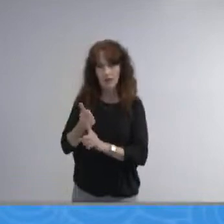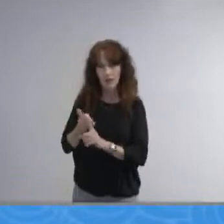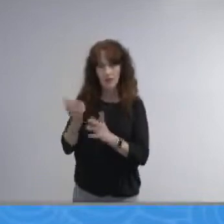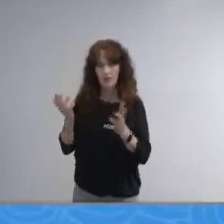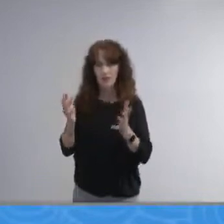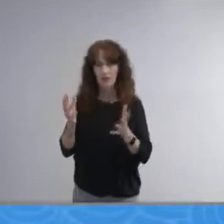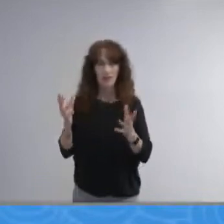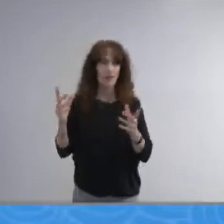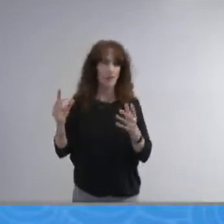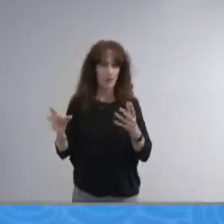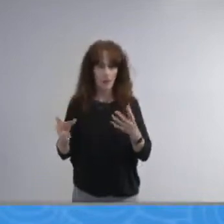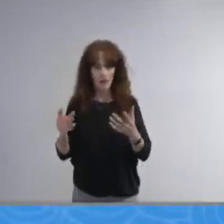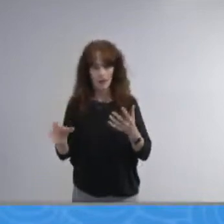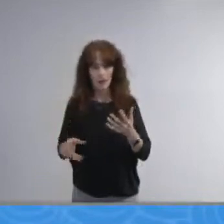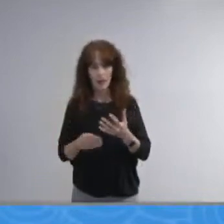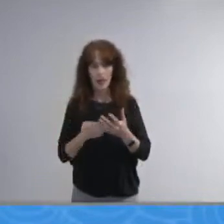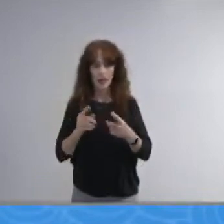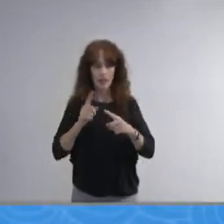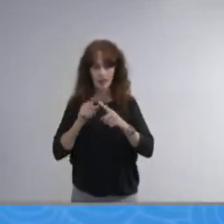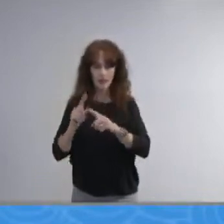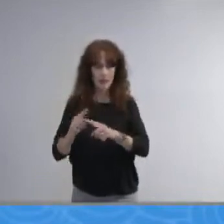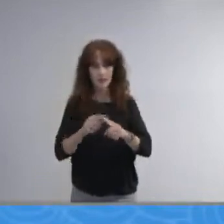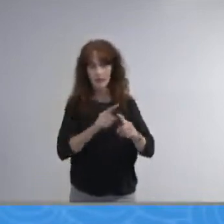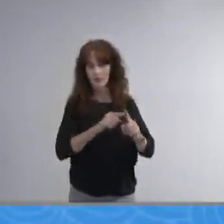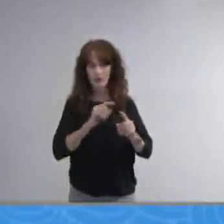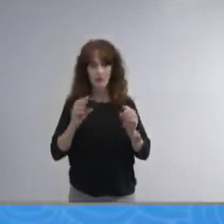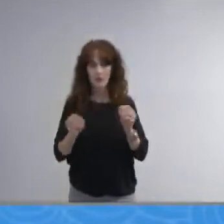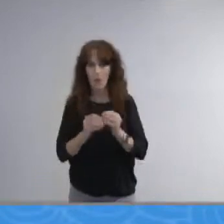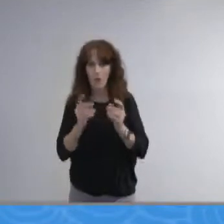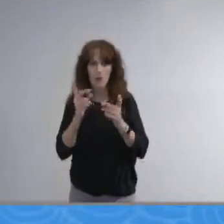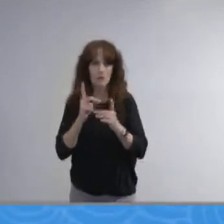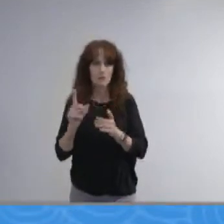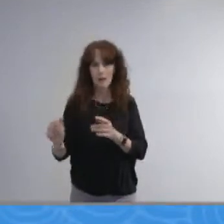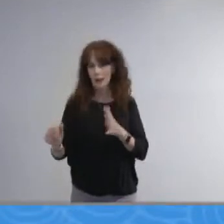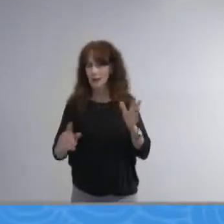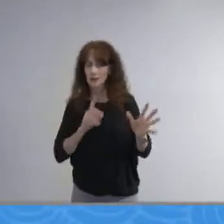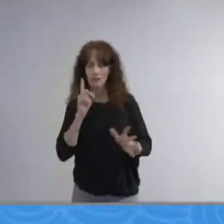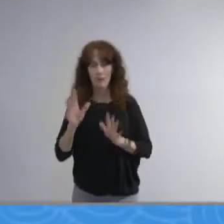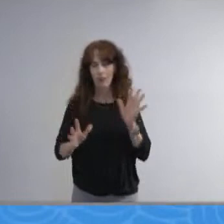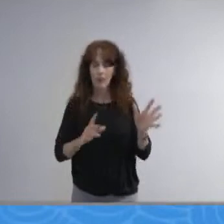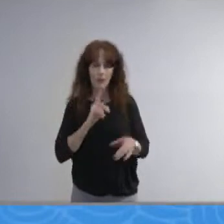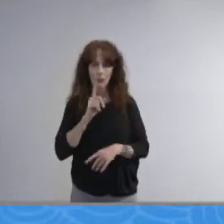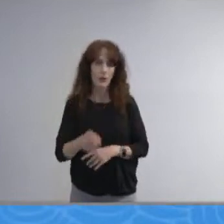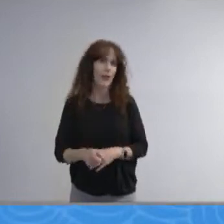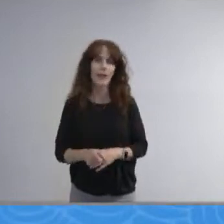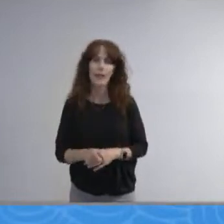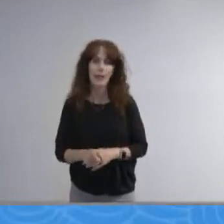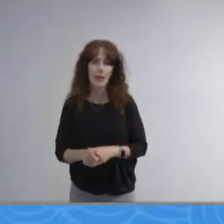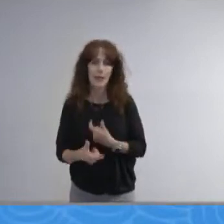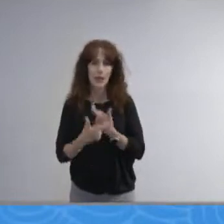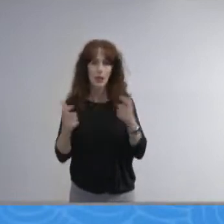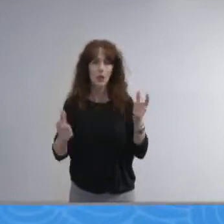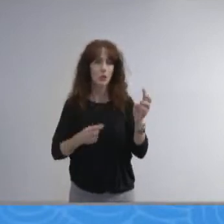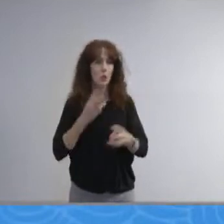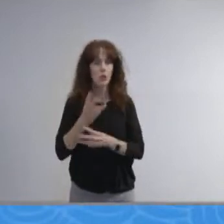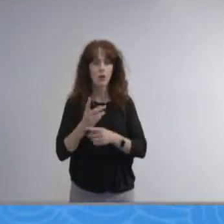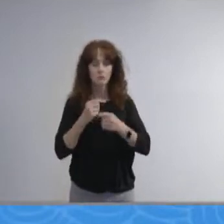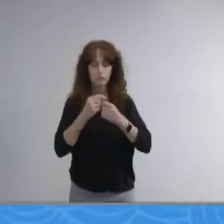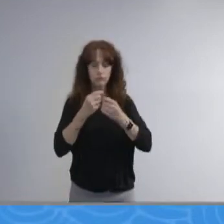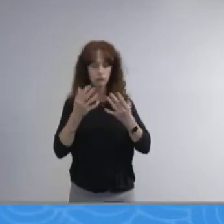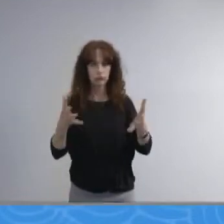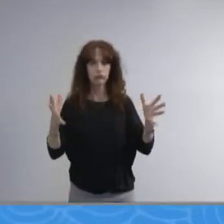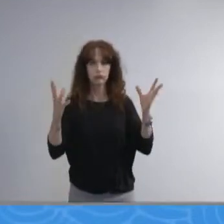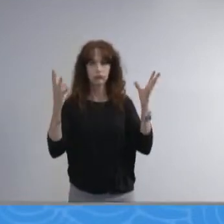once you add every other type of disability, it's just really a huge world, and it does take a